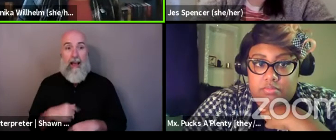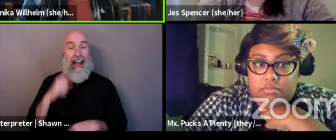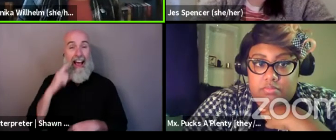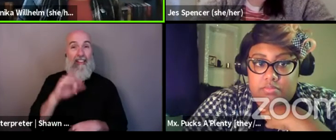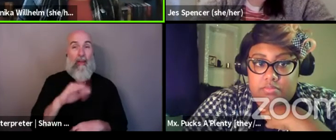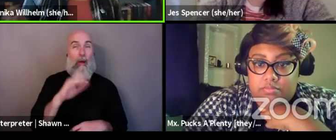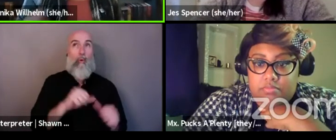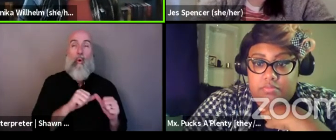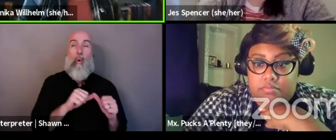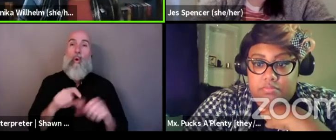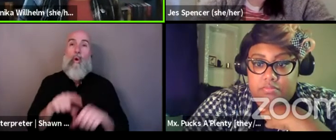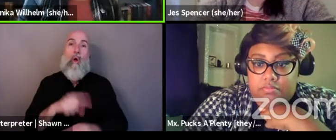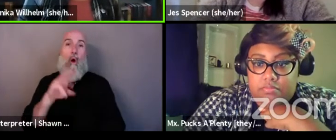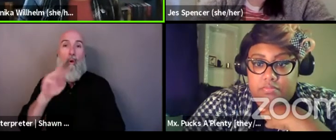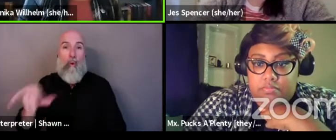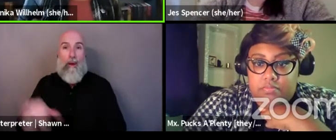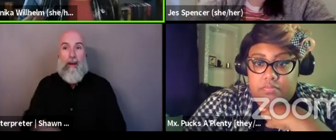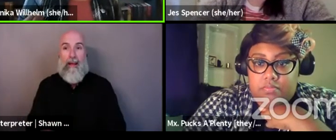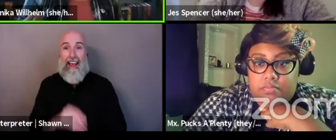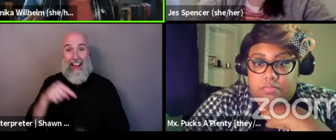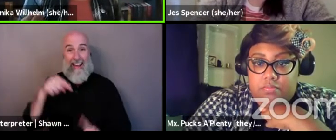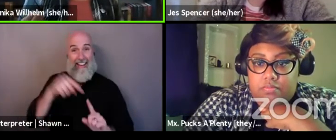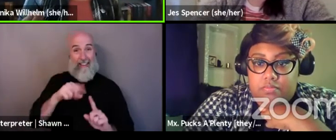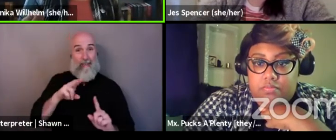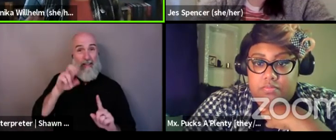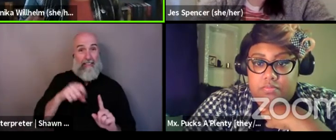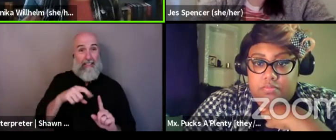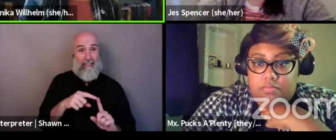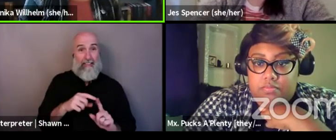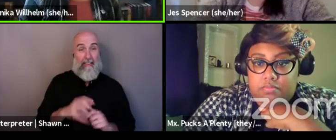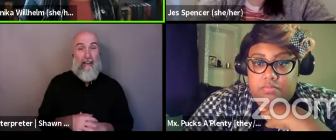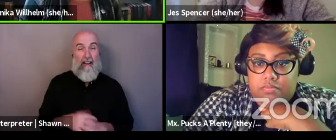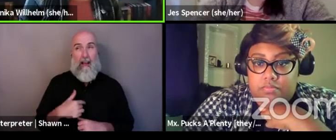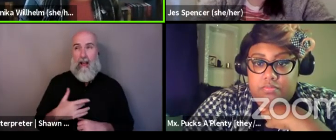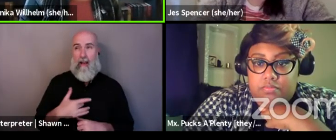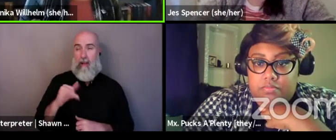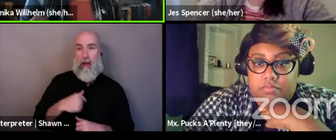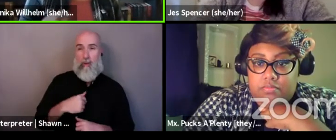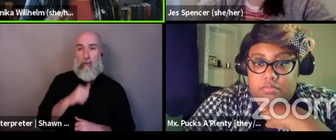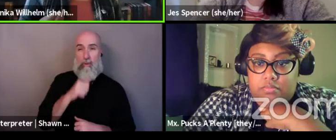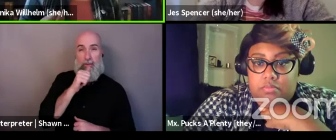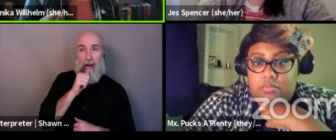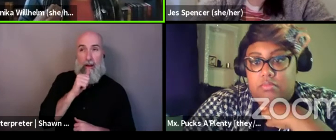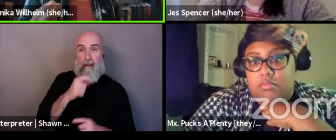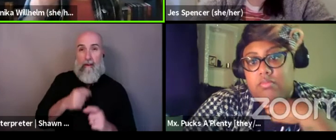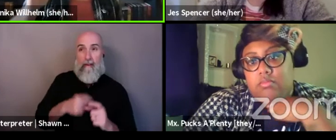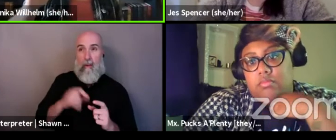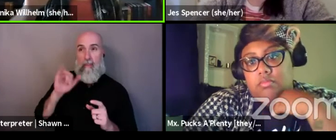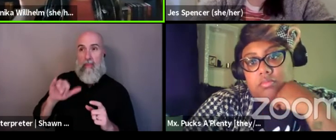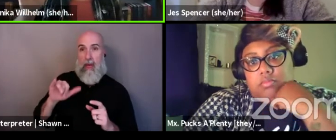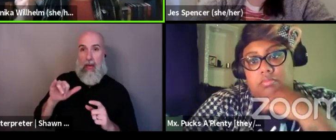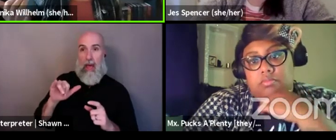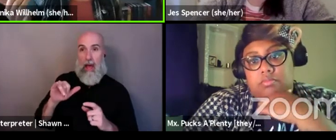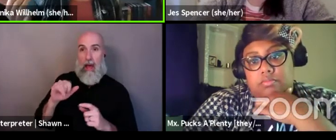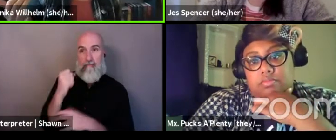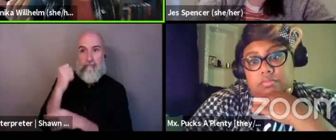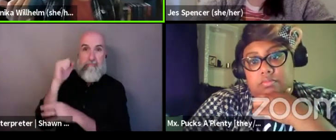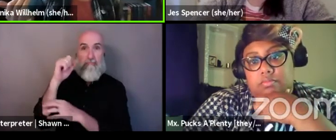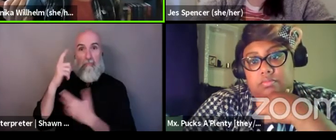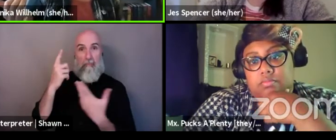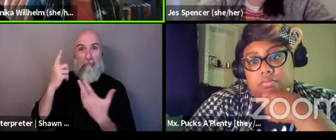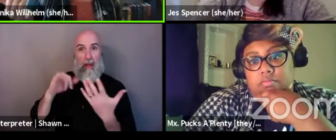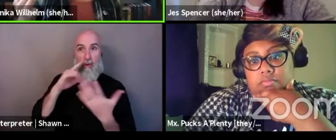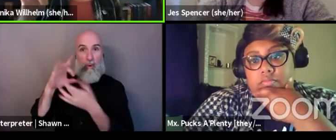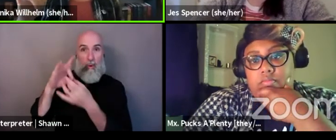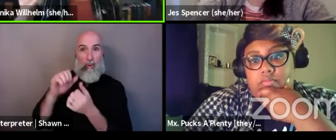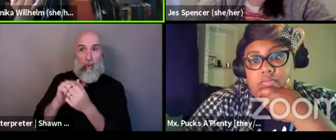way. And in the US in particular, I feel like we suffer from this martyrdom that it coincides with